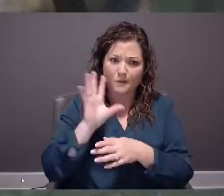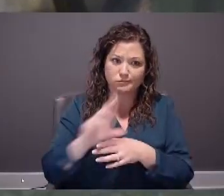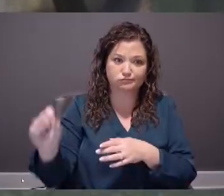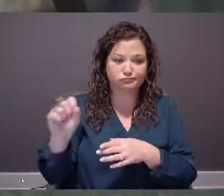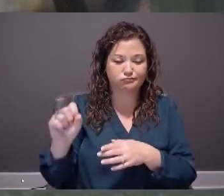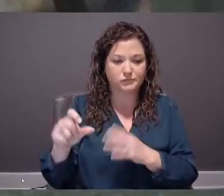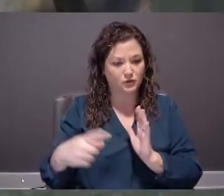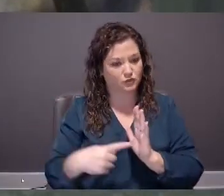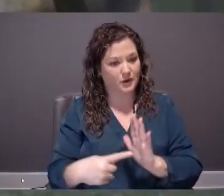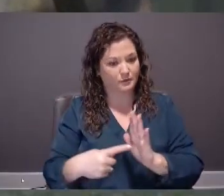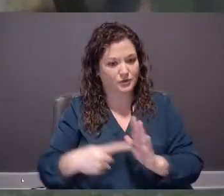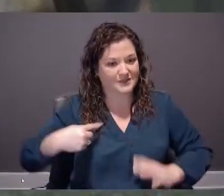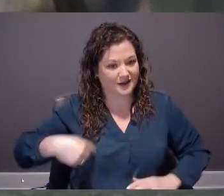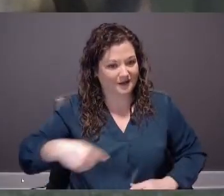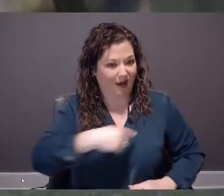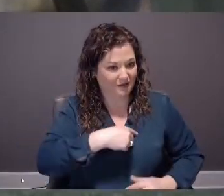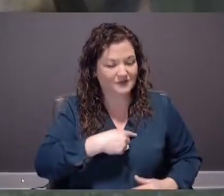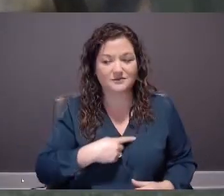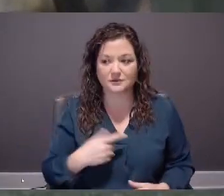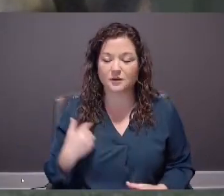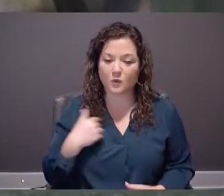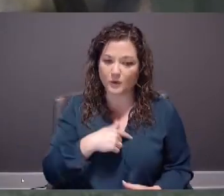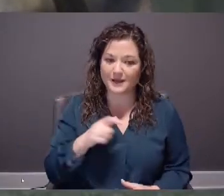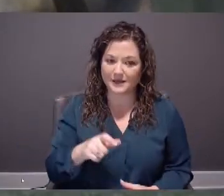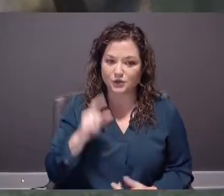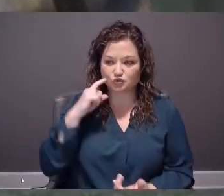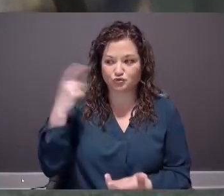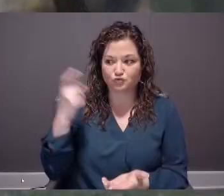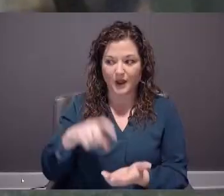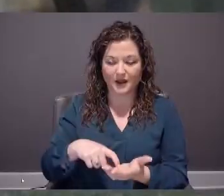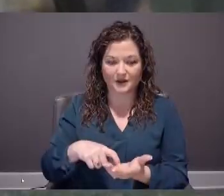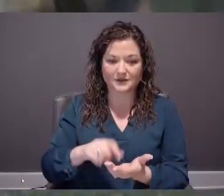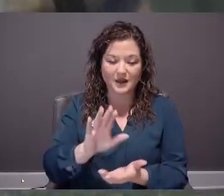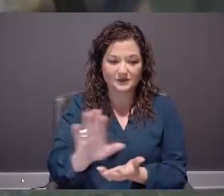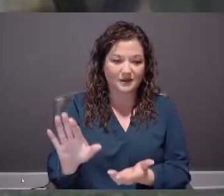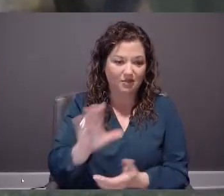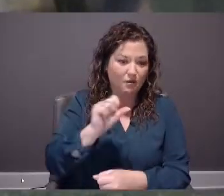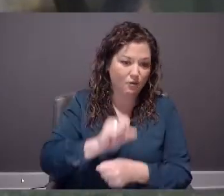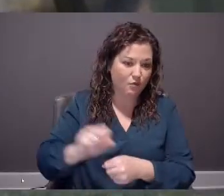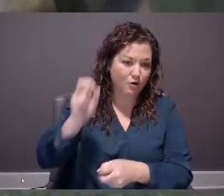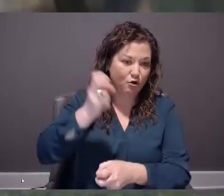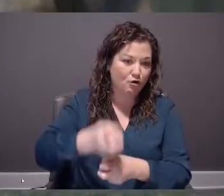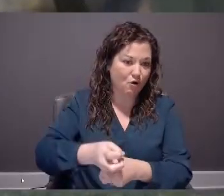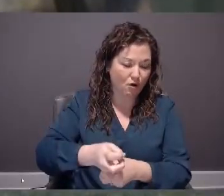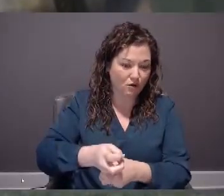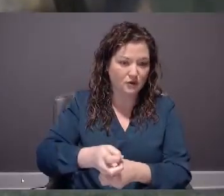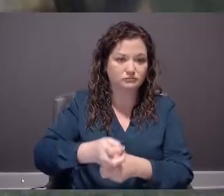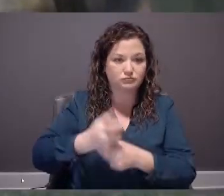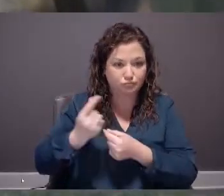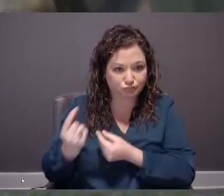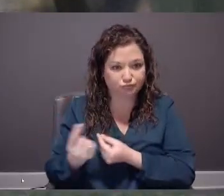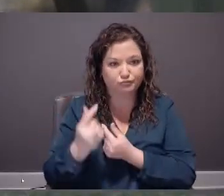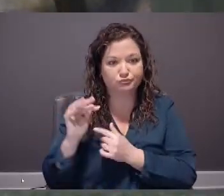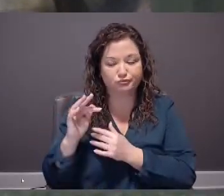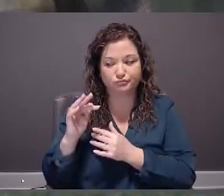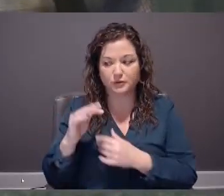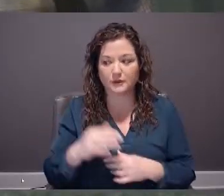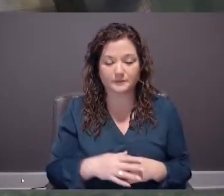us. And I think we need to recognize the hard work that they went to. I know Aaron